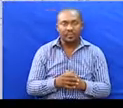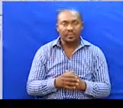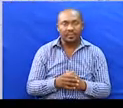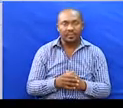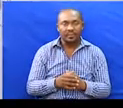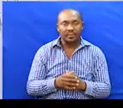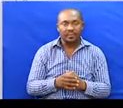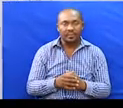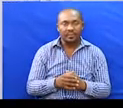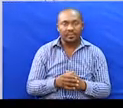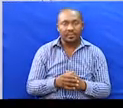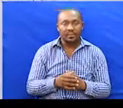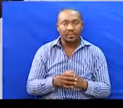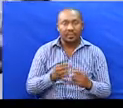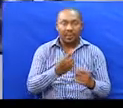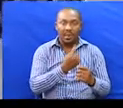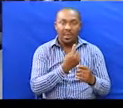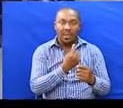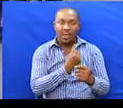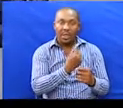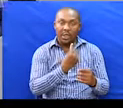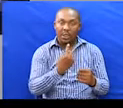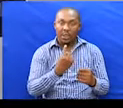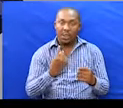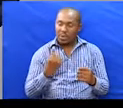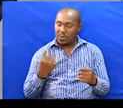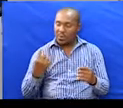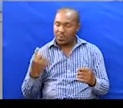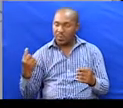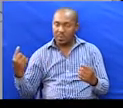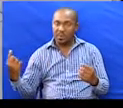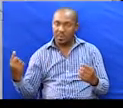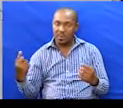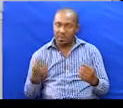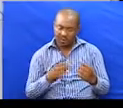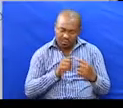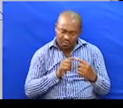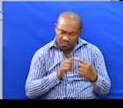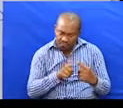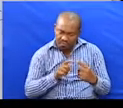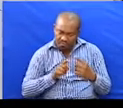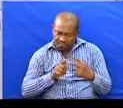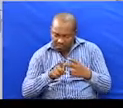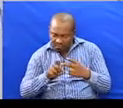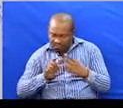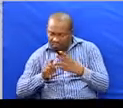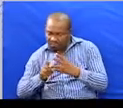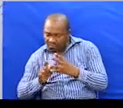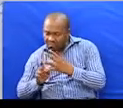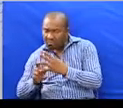Each segment is called genes. Is called gene.